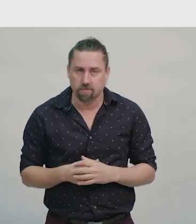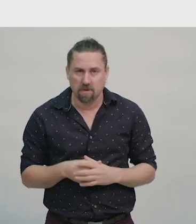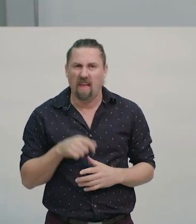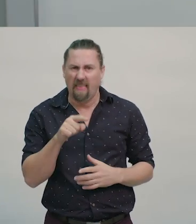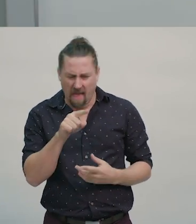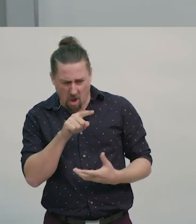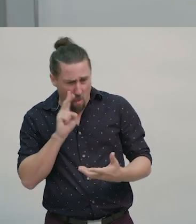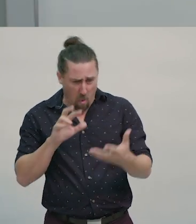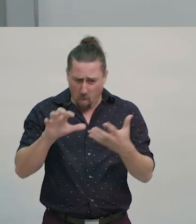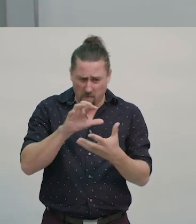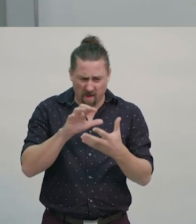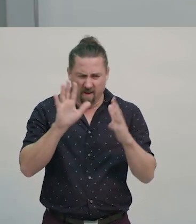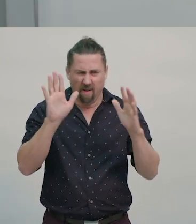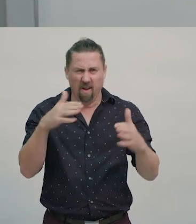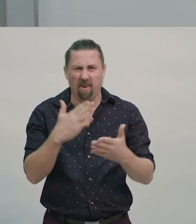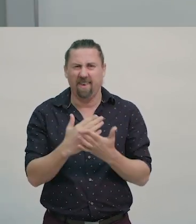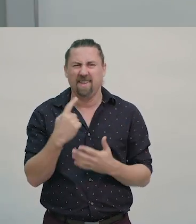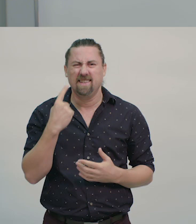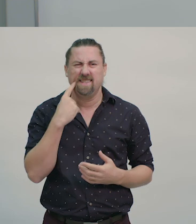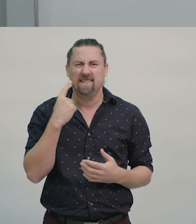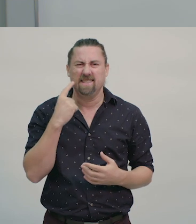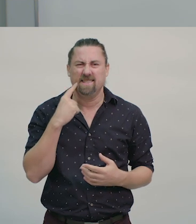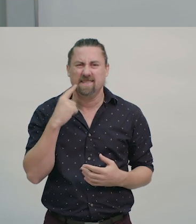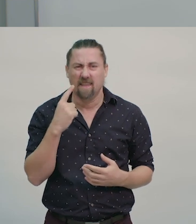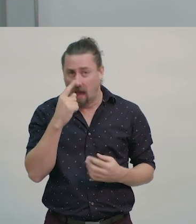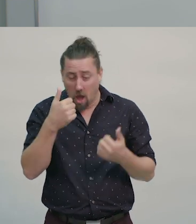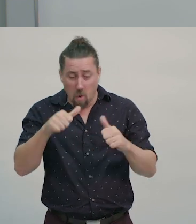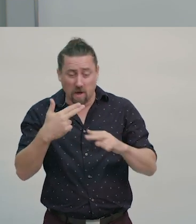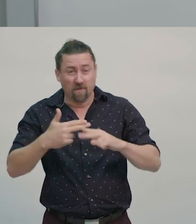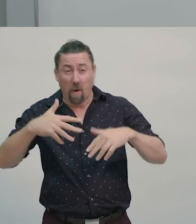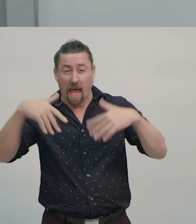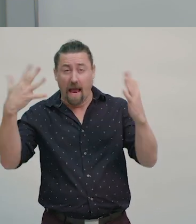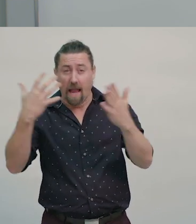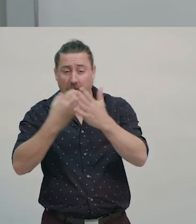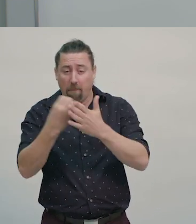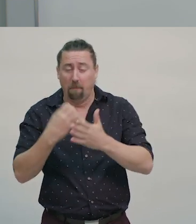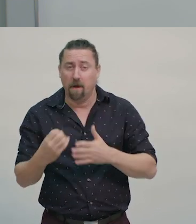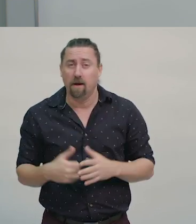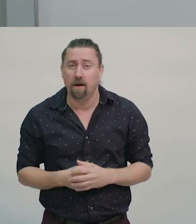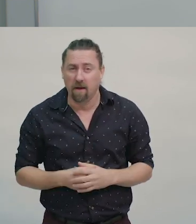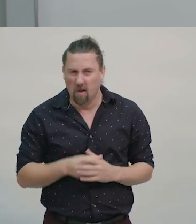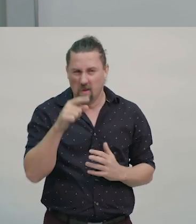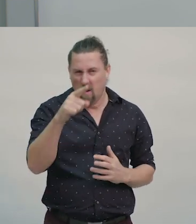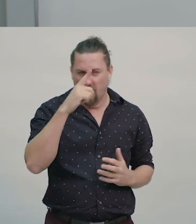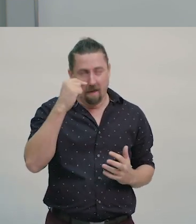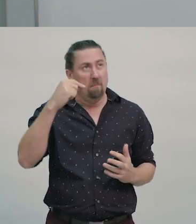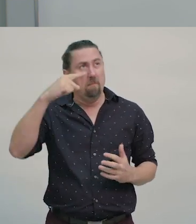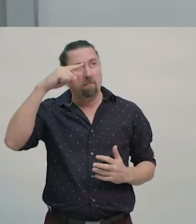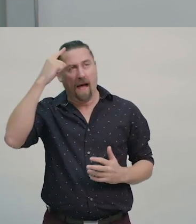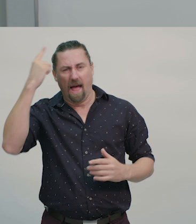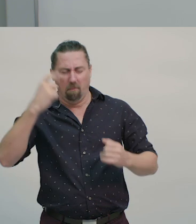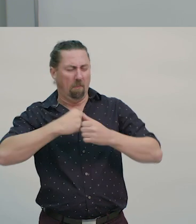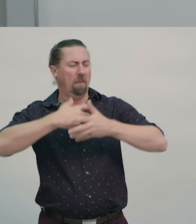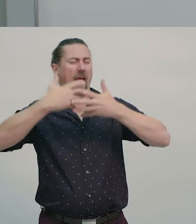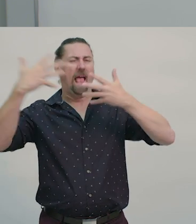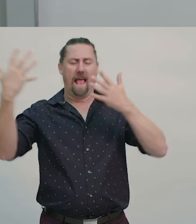makes complex multiplication so much easier, and we can use it for almost any number. What is the largest number you can